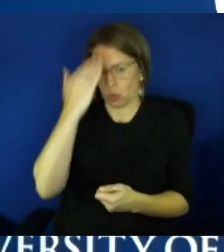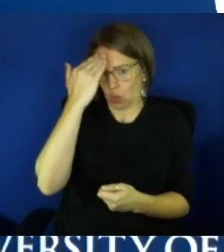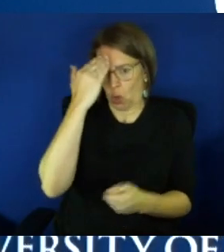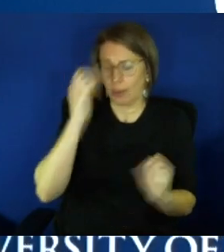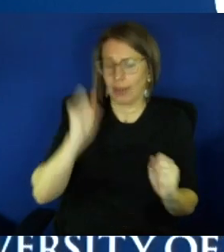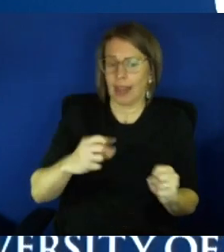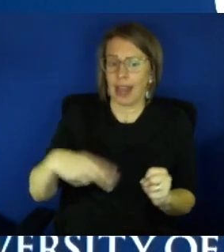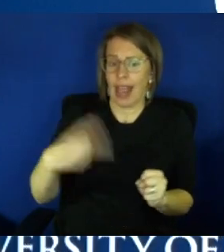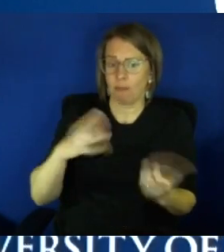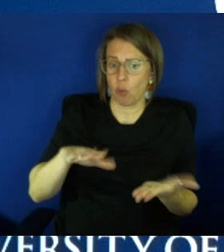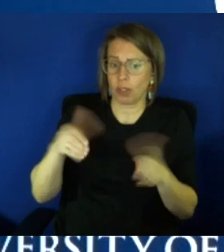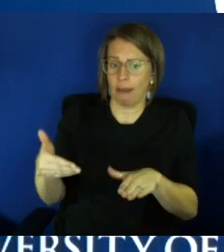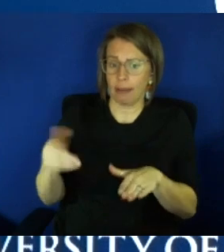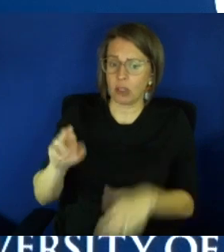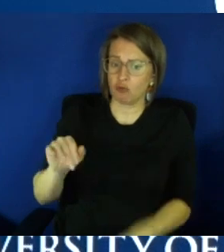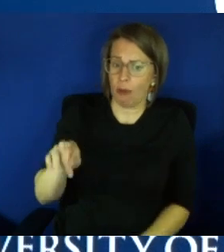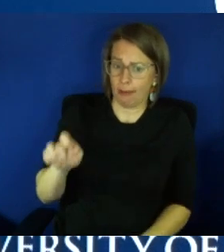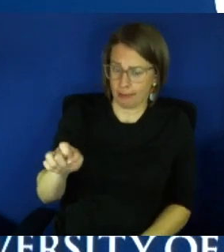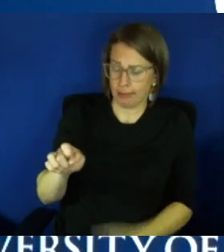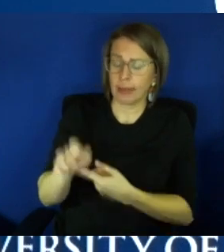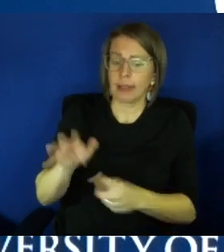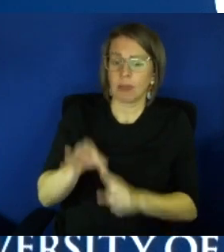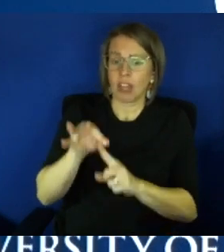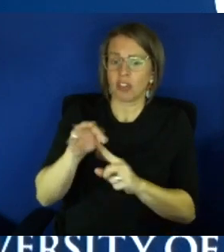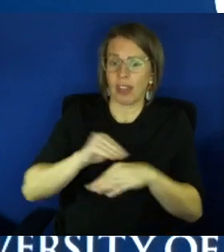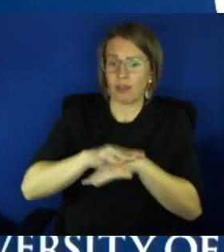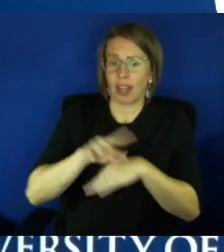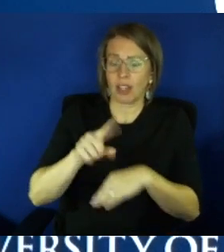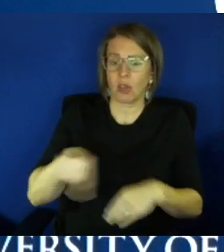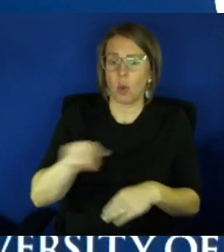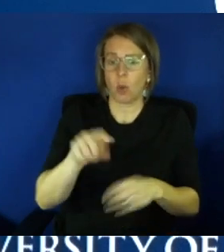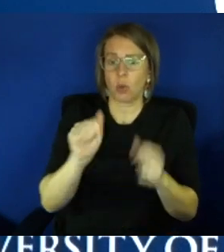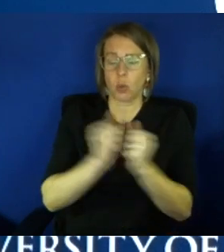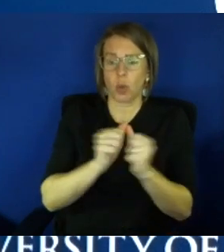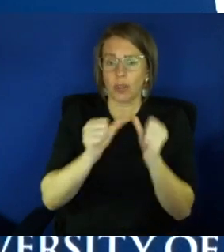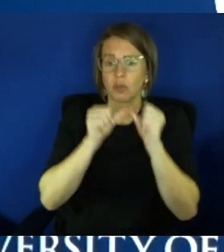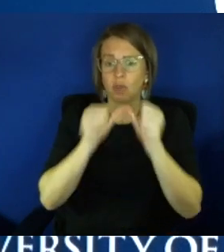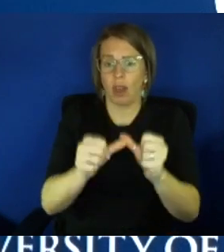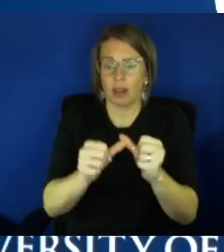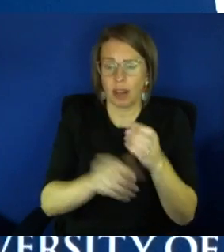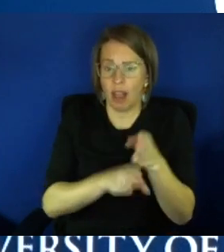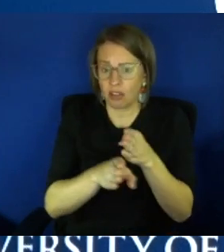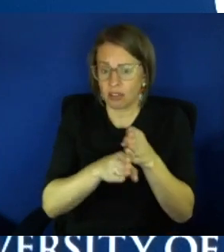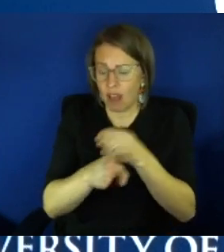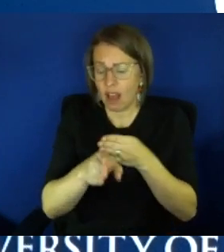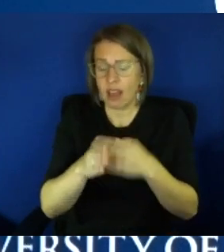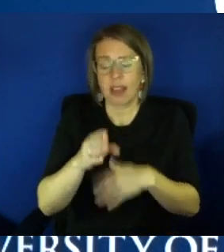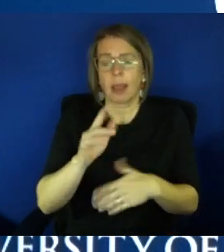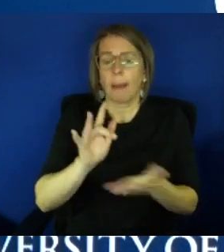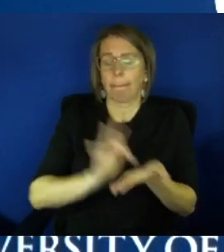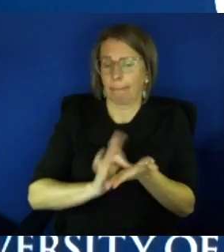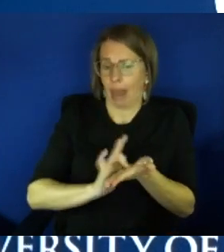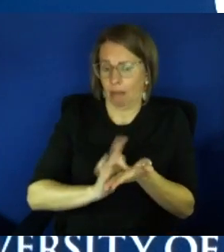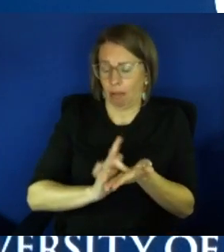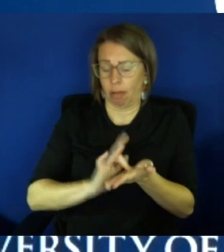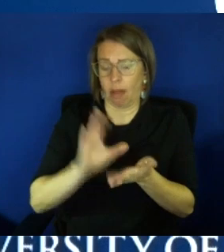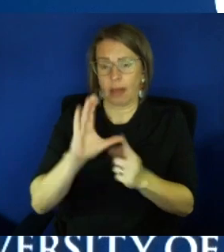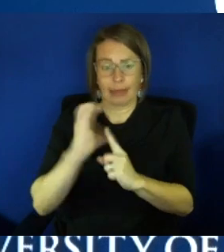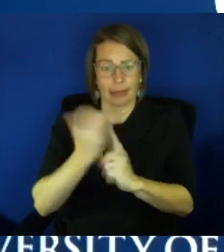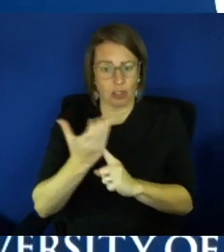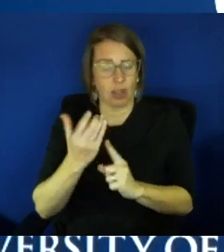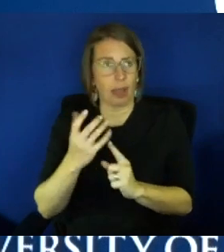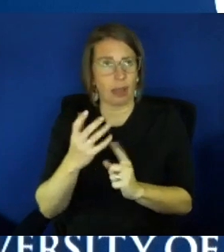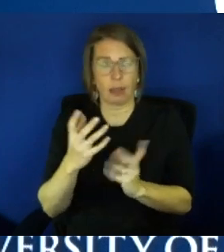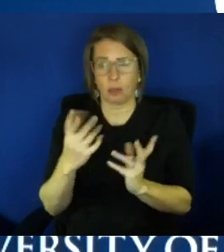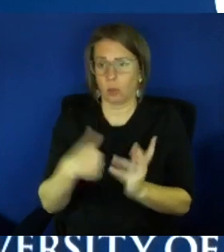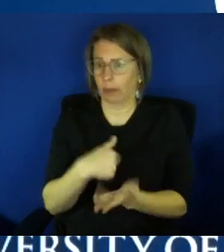rate, especially affecting those with chronic underlying medical conditions. And that is a theme that we have talked about for many